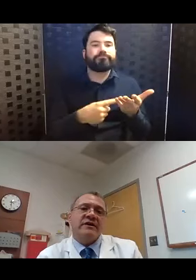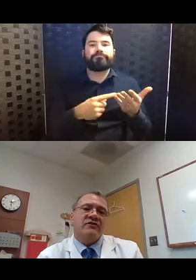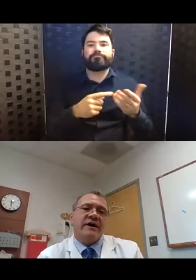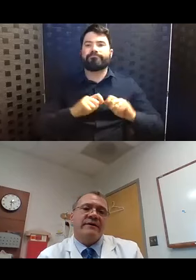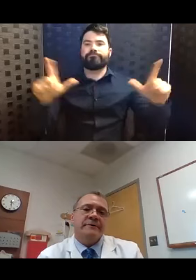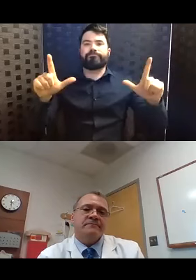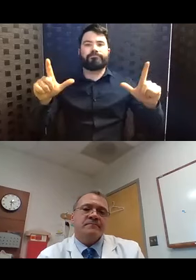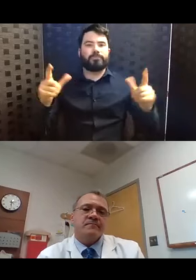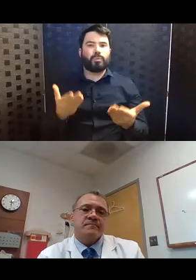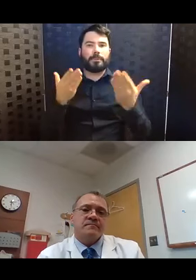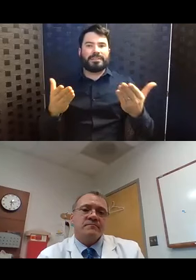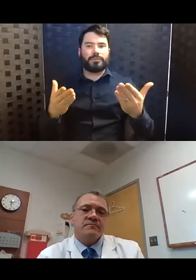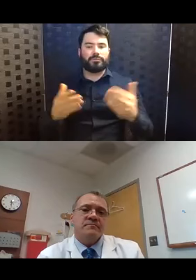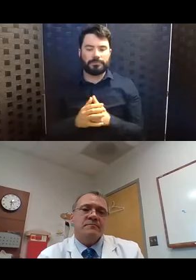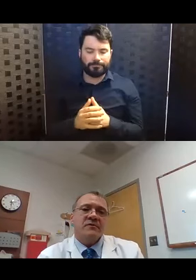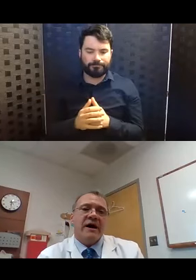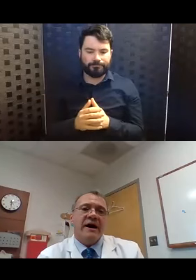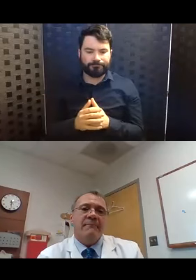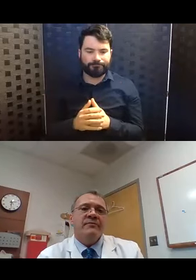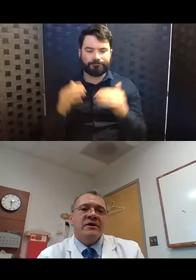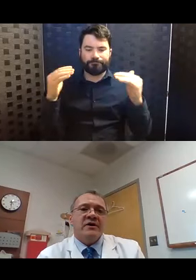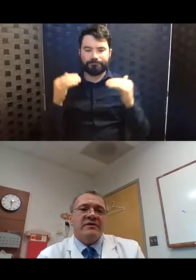let's go to the next slide.